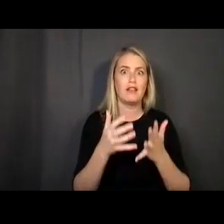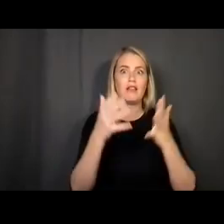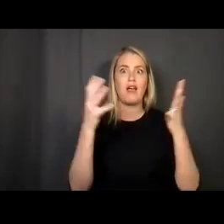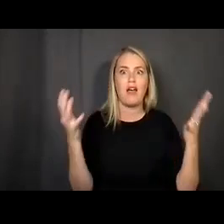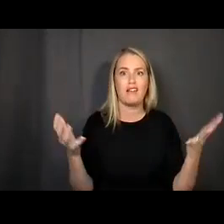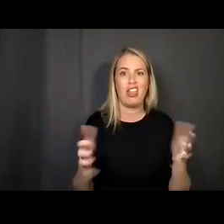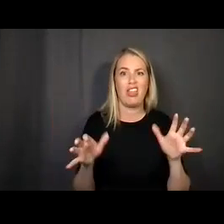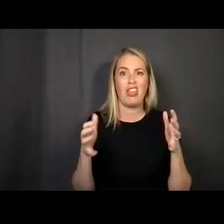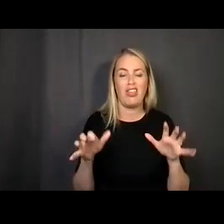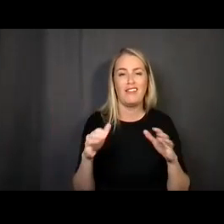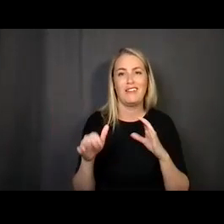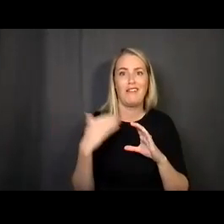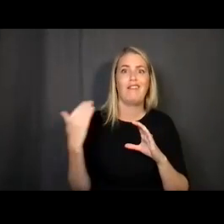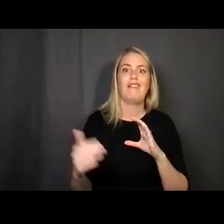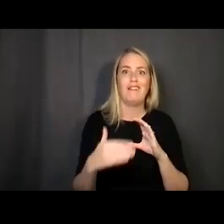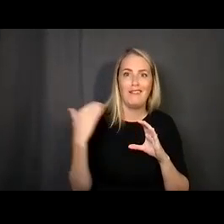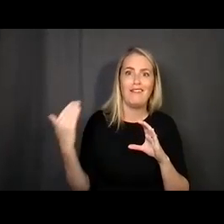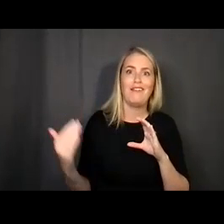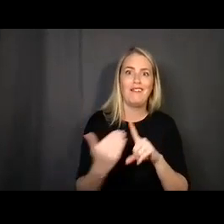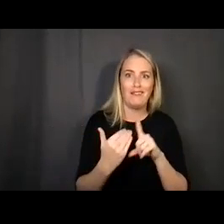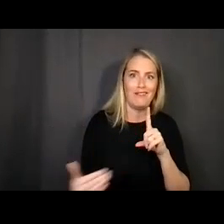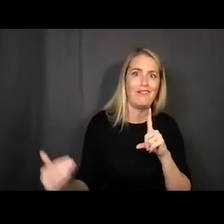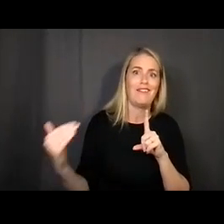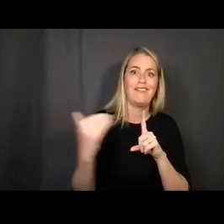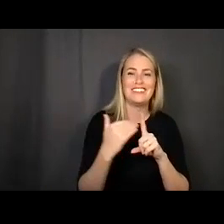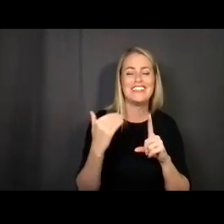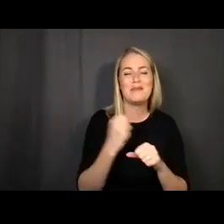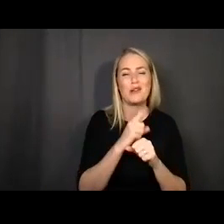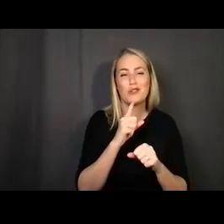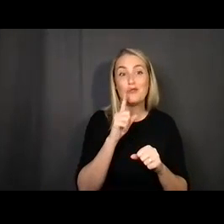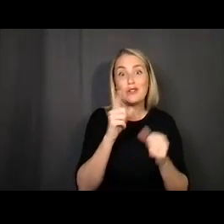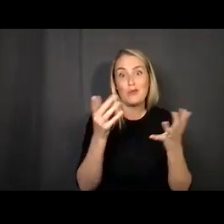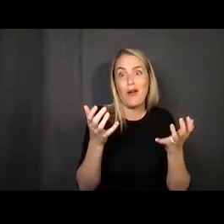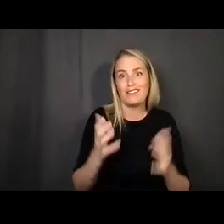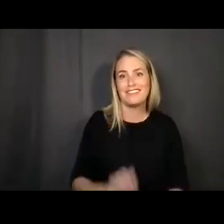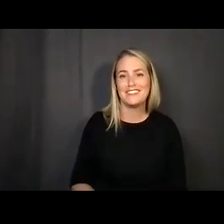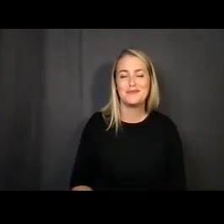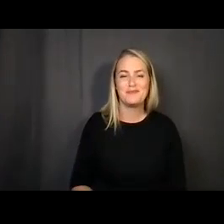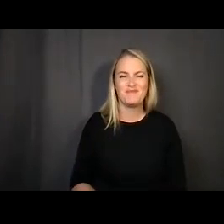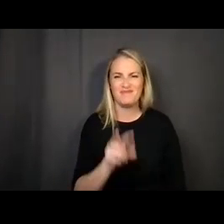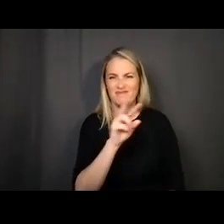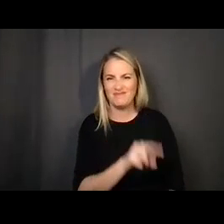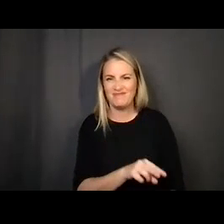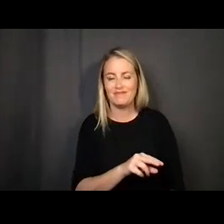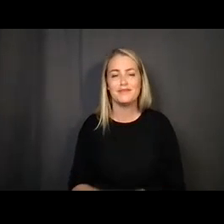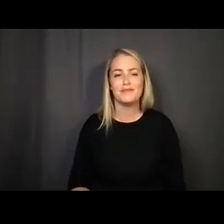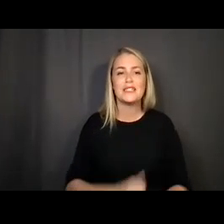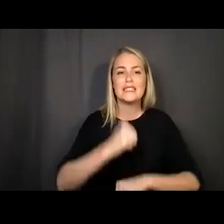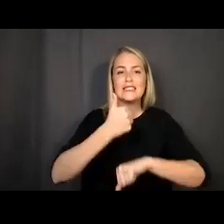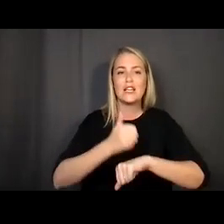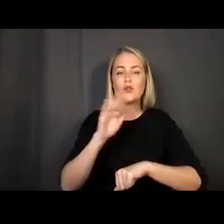or observador. notifications, or Si to no make sure quieren you get the recibir muchos notifications that you emails really do que no want, son útiles o notificaciones is que to no set les your son